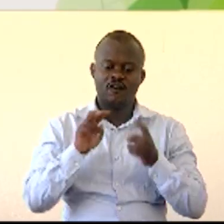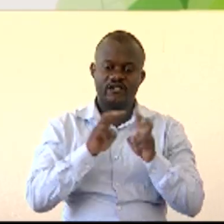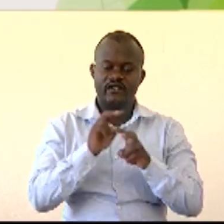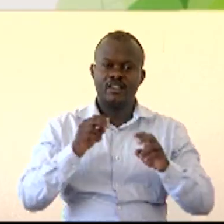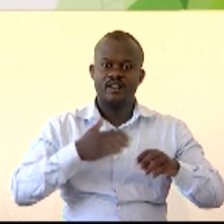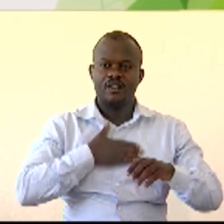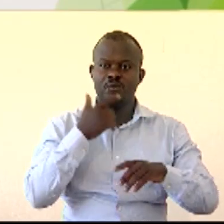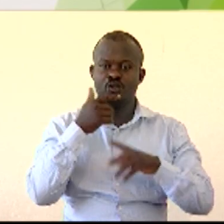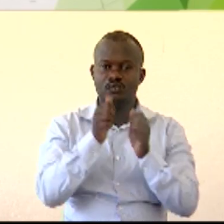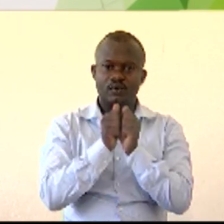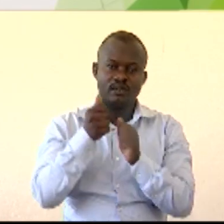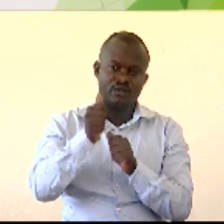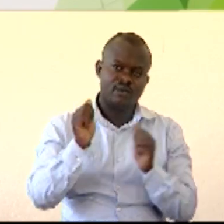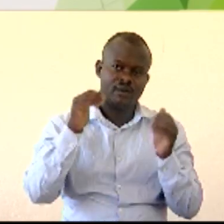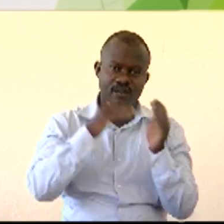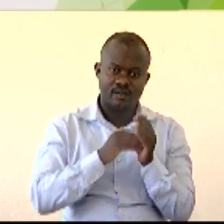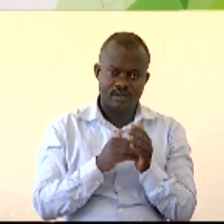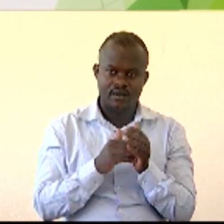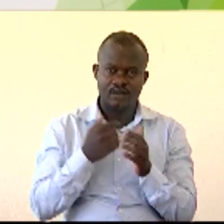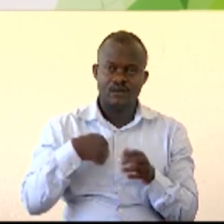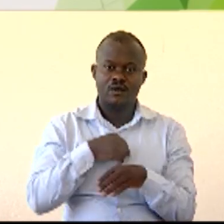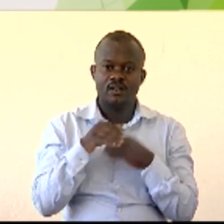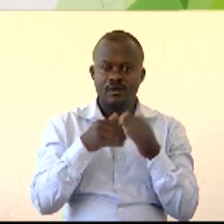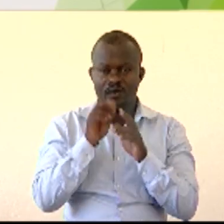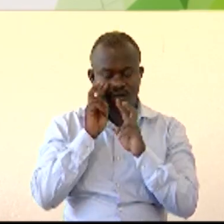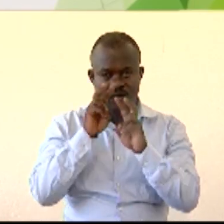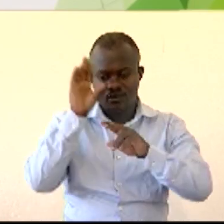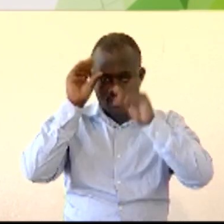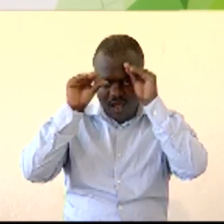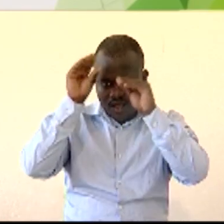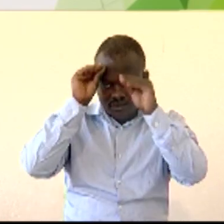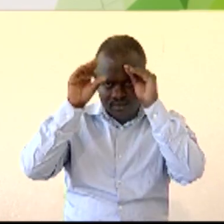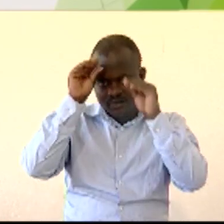you once again. We are just going to learn,